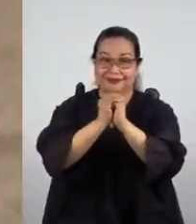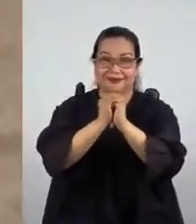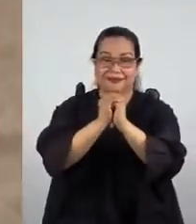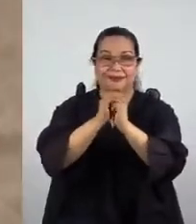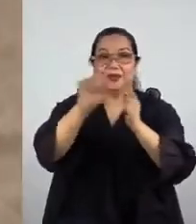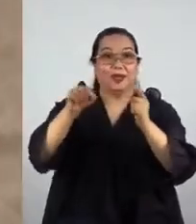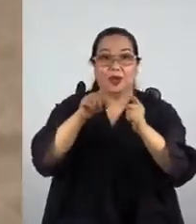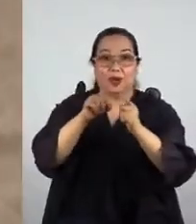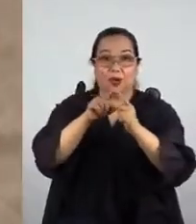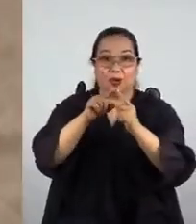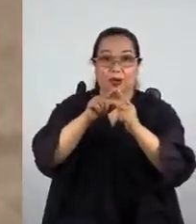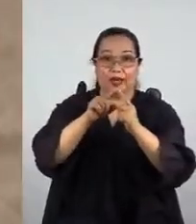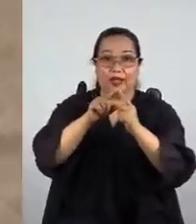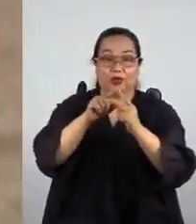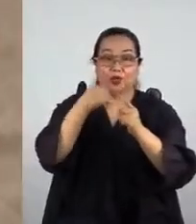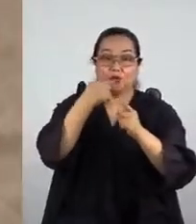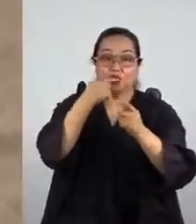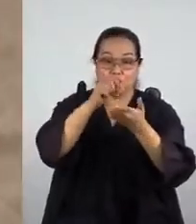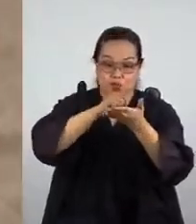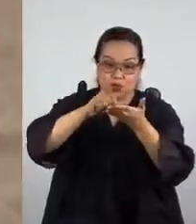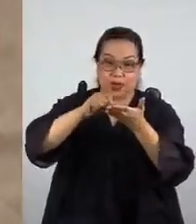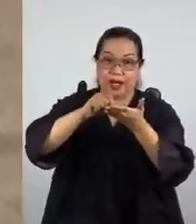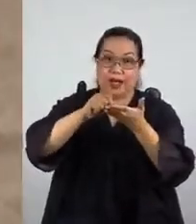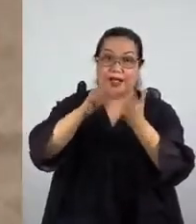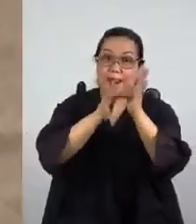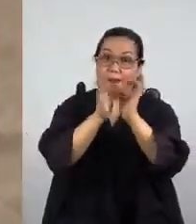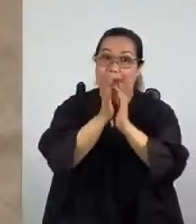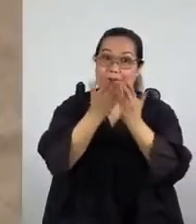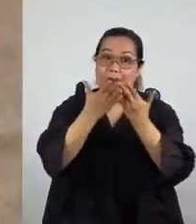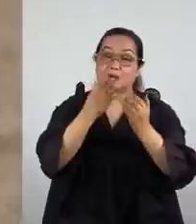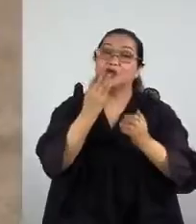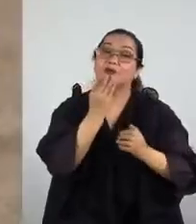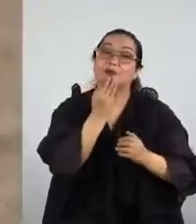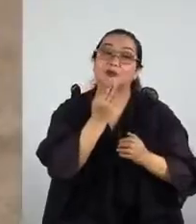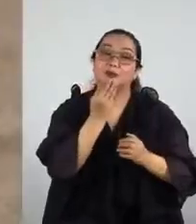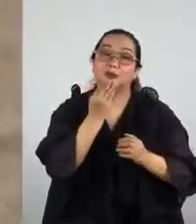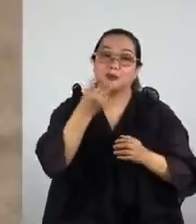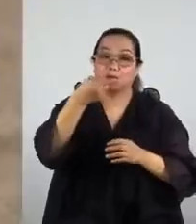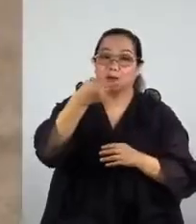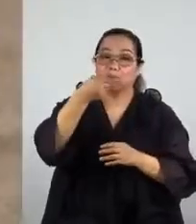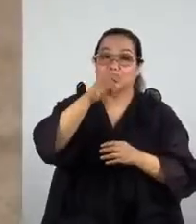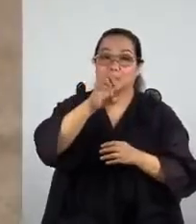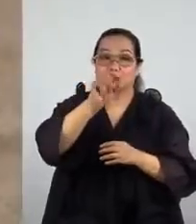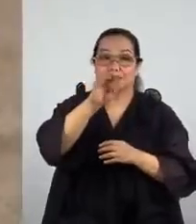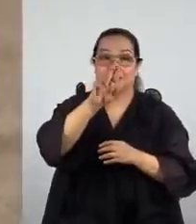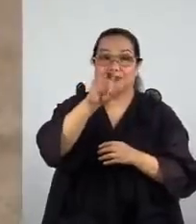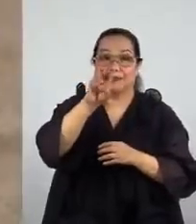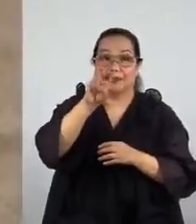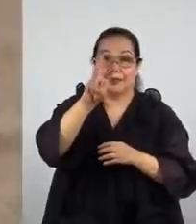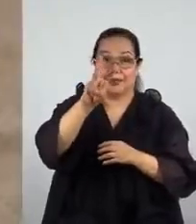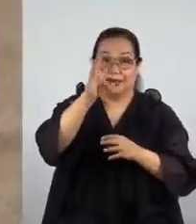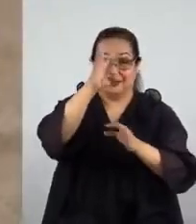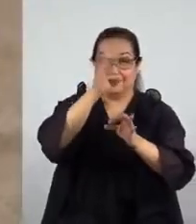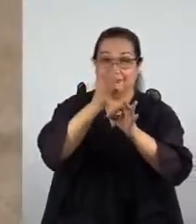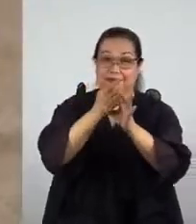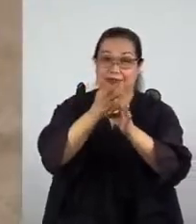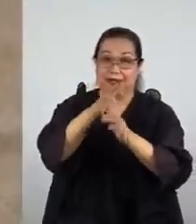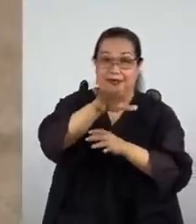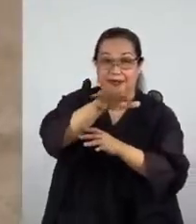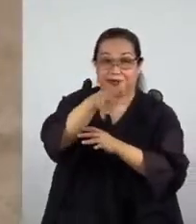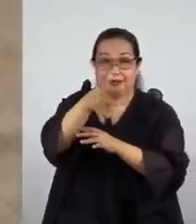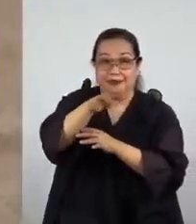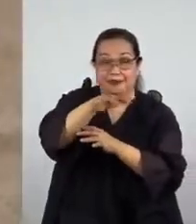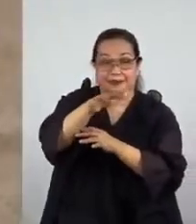While the writer of Hebrews was primarily addressing believers whose faith is wavering, this passage in